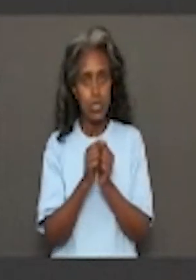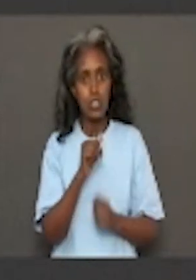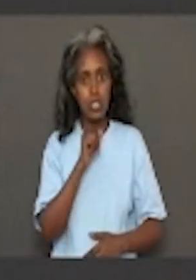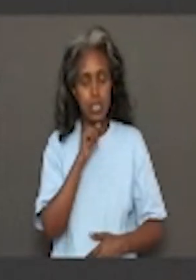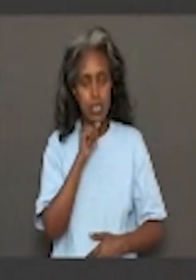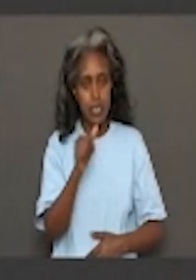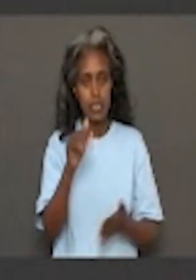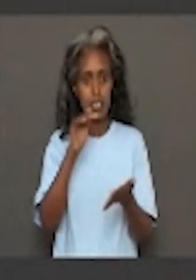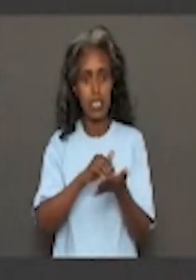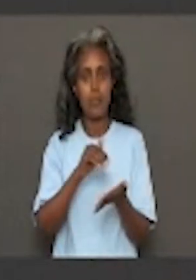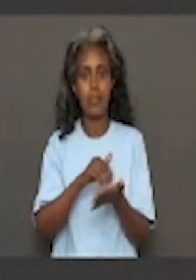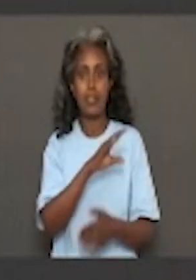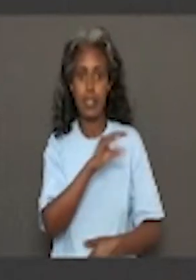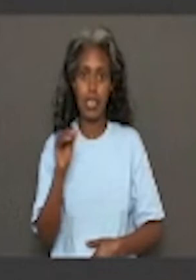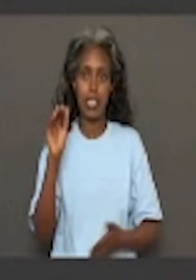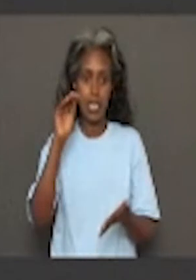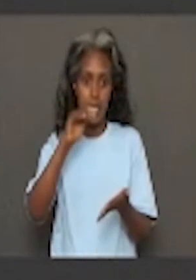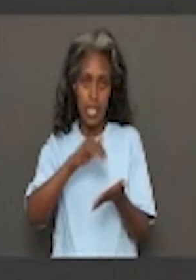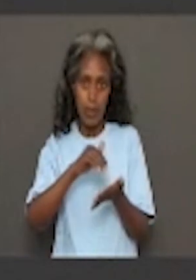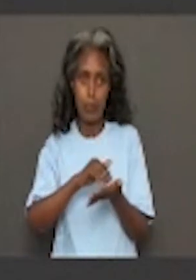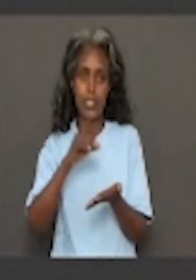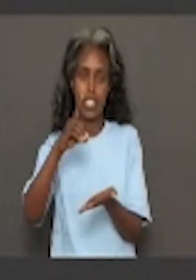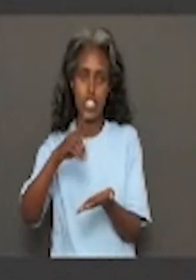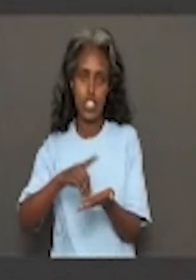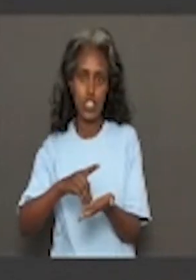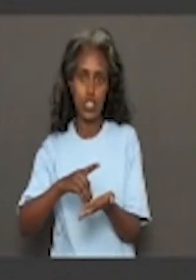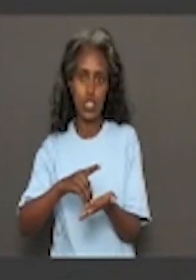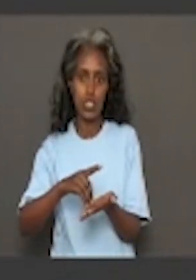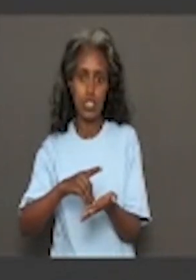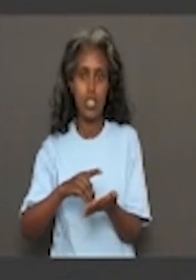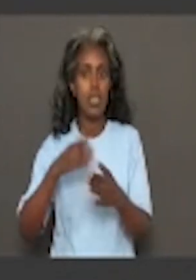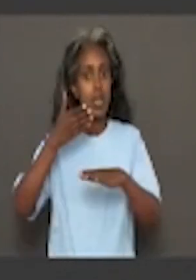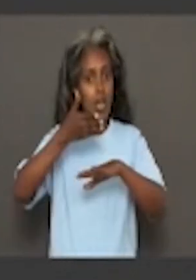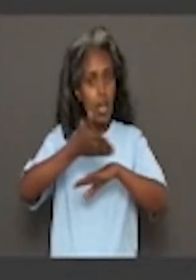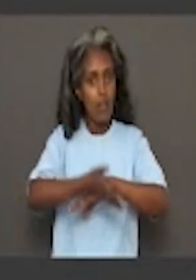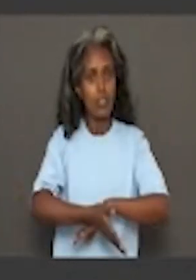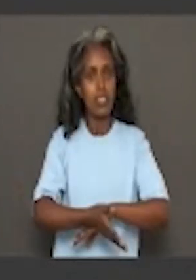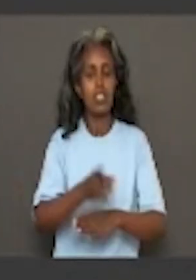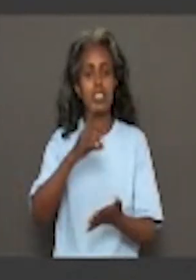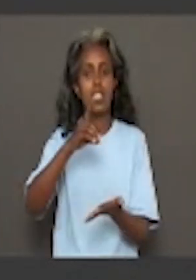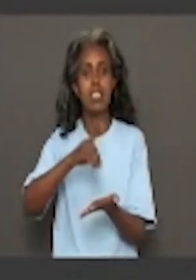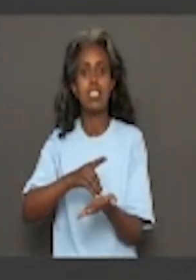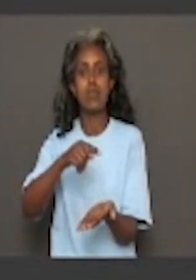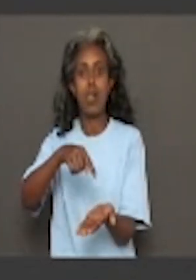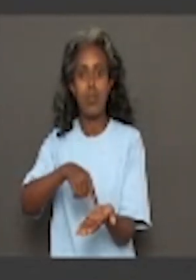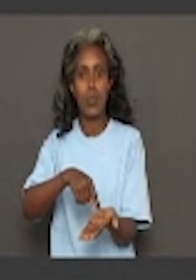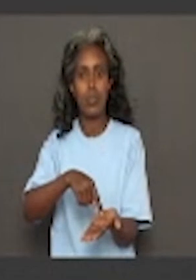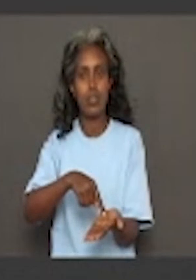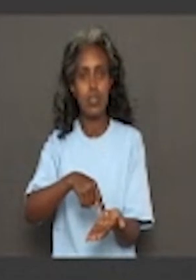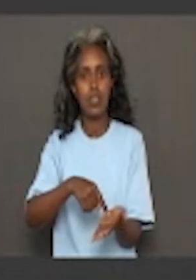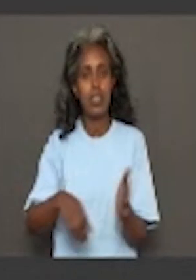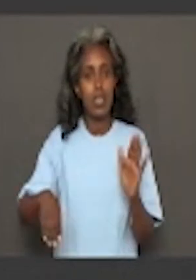with non-repeating and repeating digits after the decimal